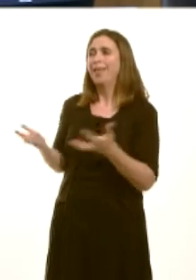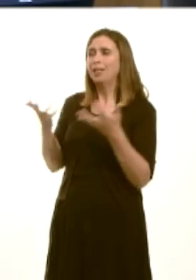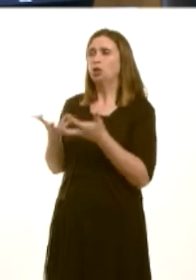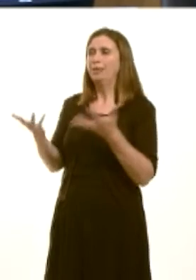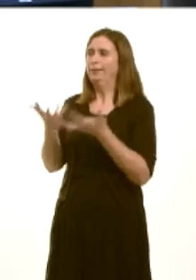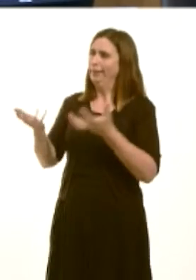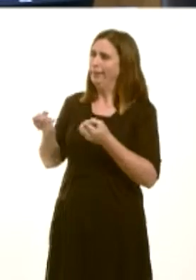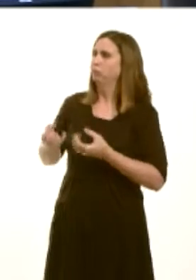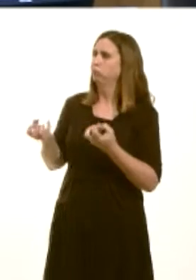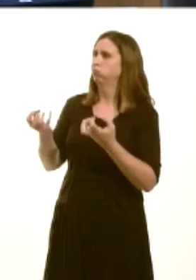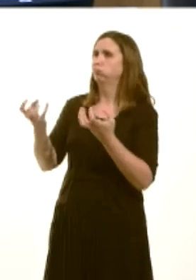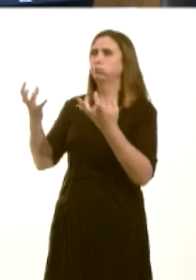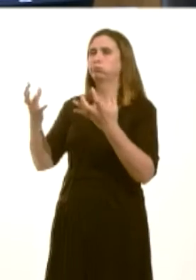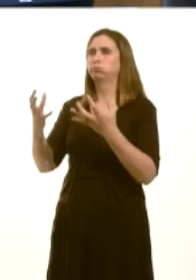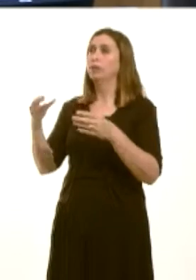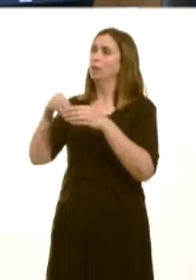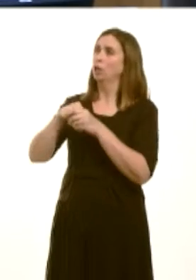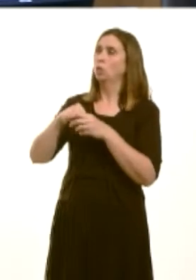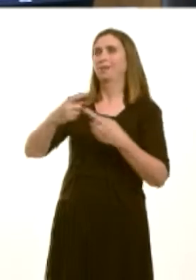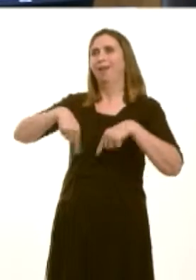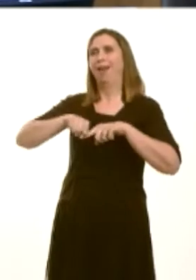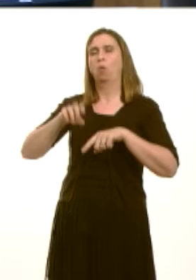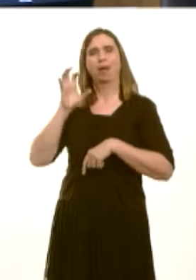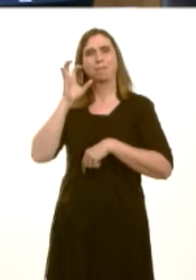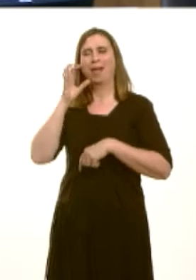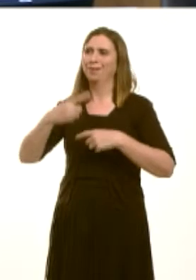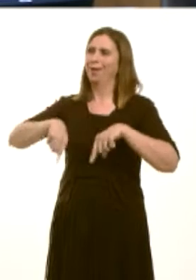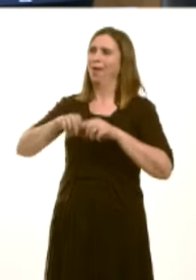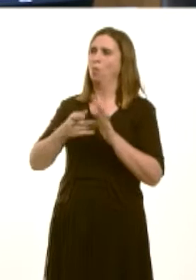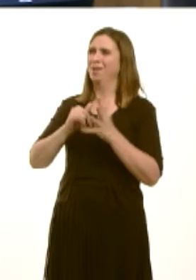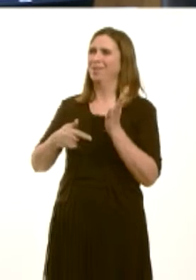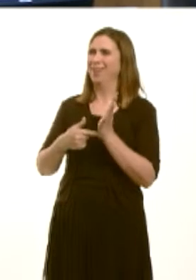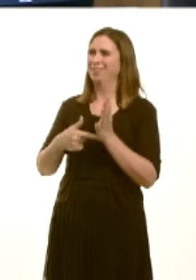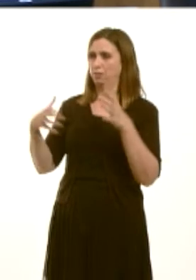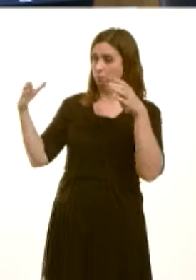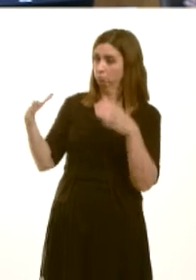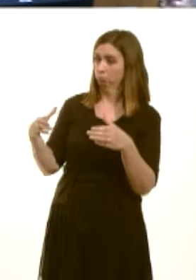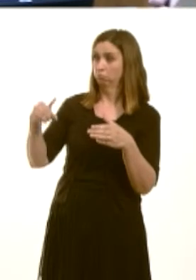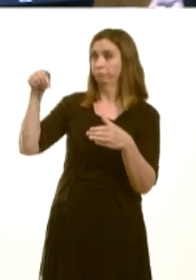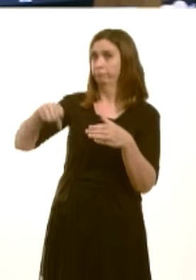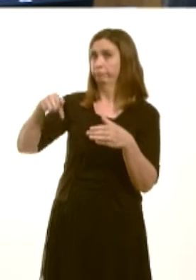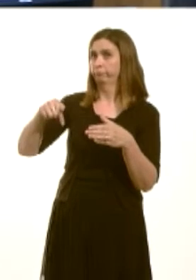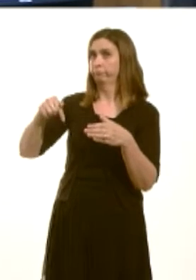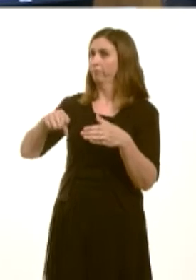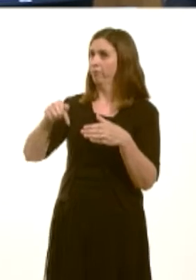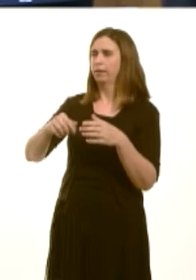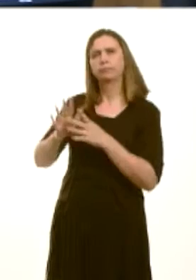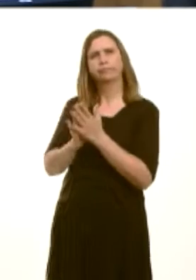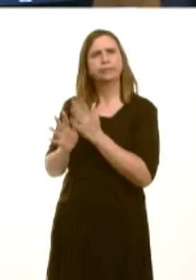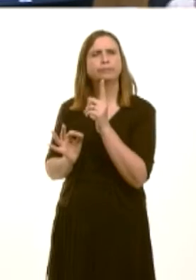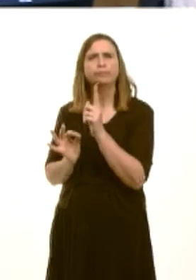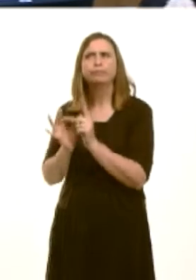efficiency programme, which includes Arbed and Nest, and support for local authorities-led area-based